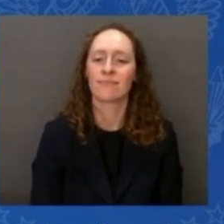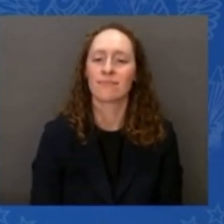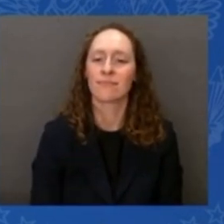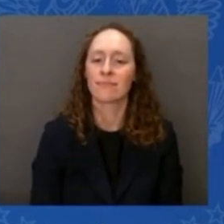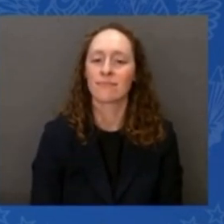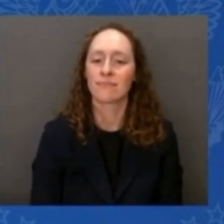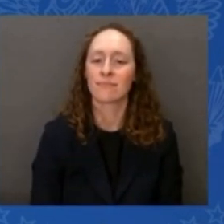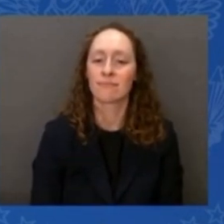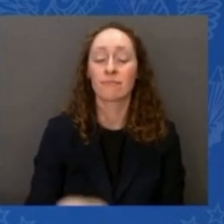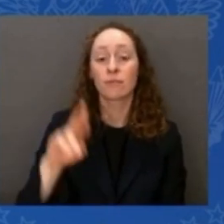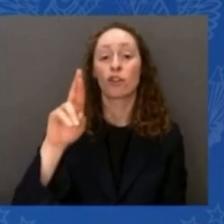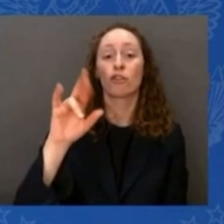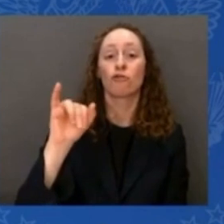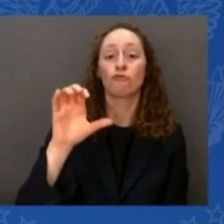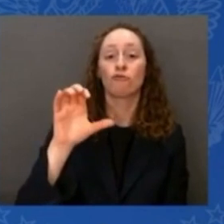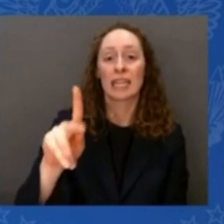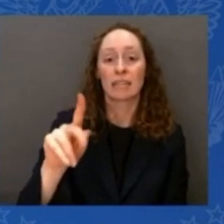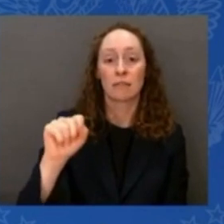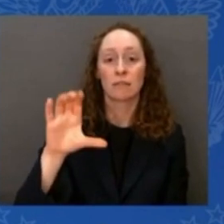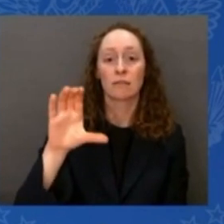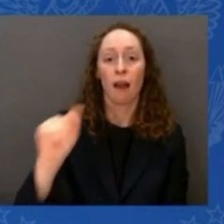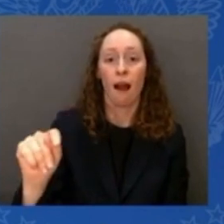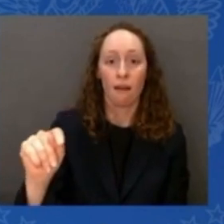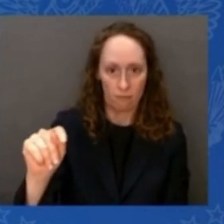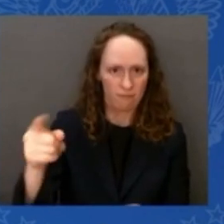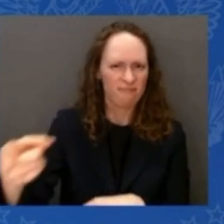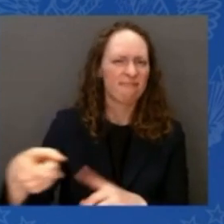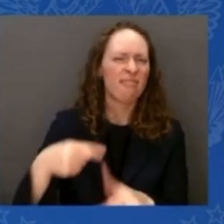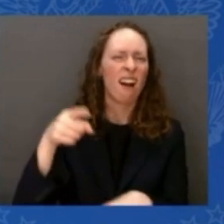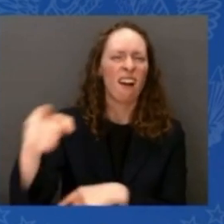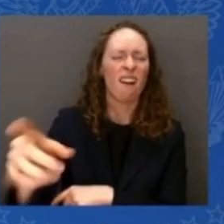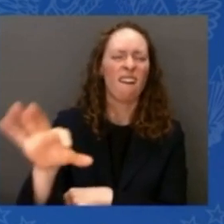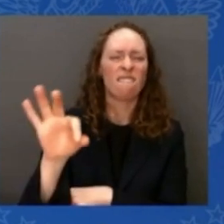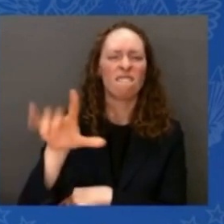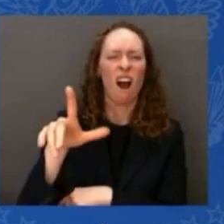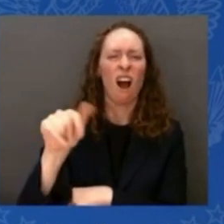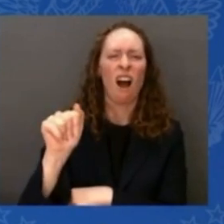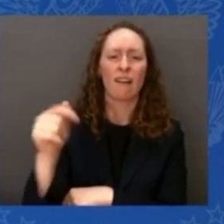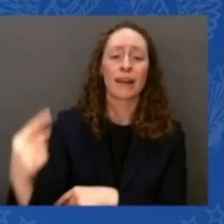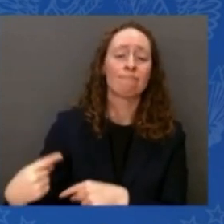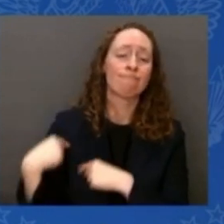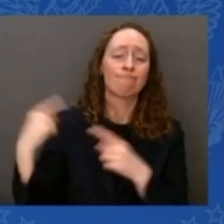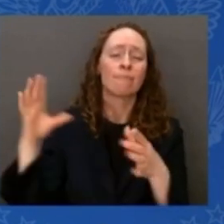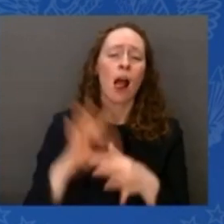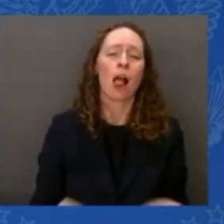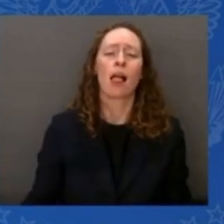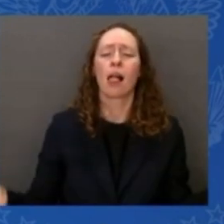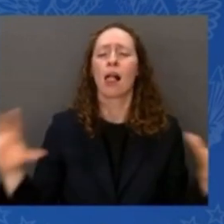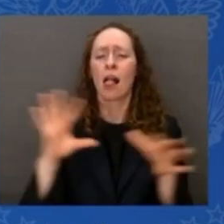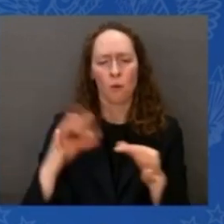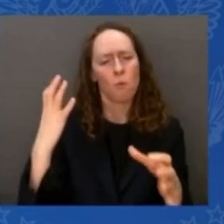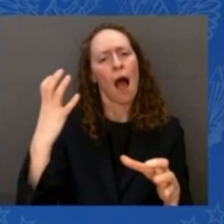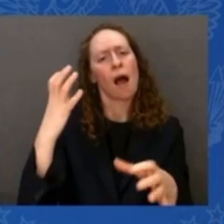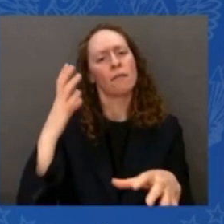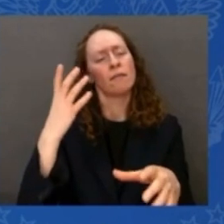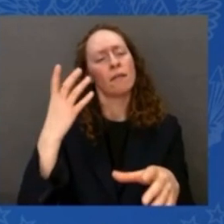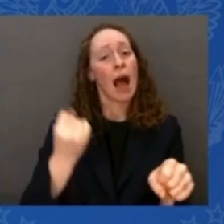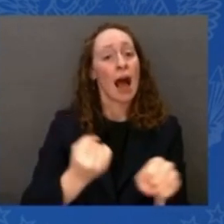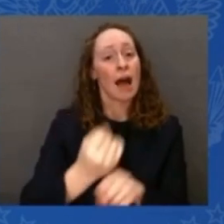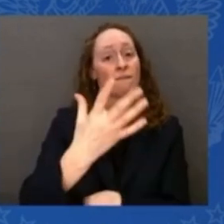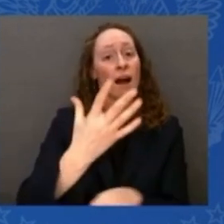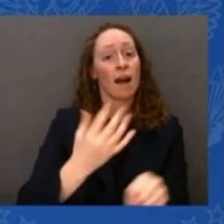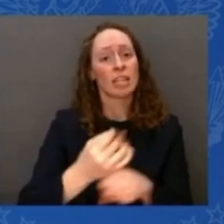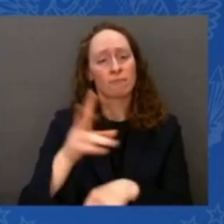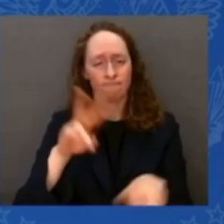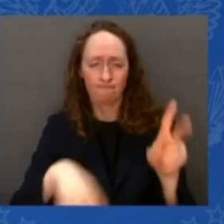for a long time, that he wants to sunset Social Security and Medicare every 5 years. What that means is every